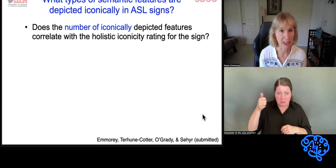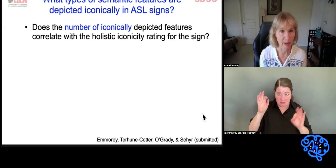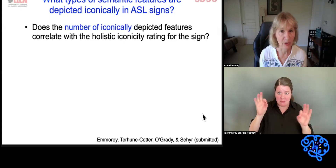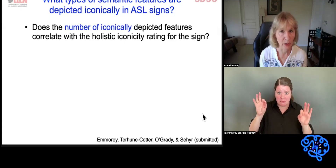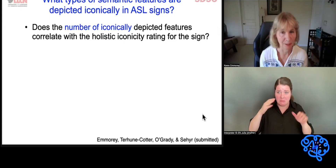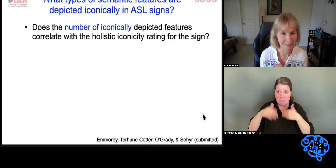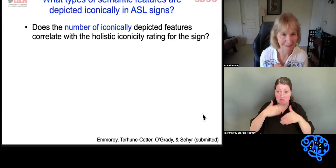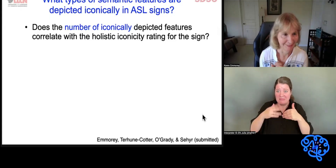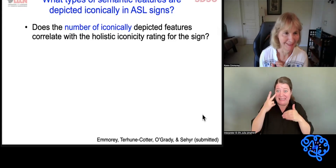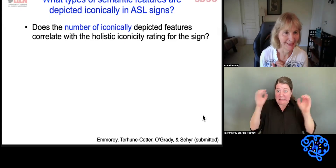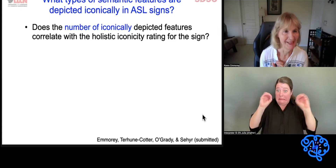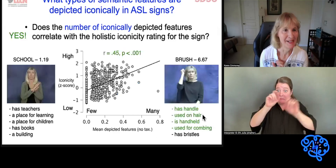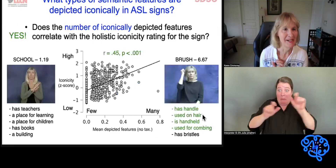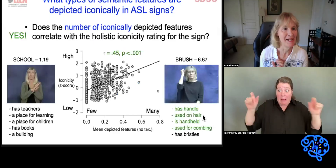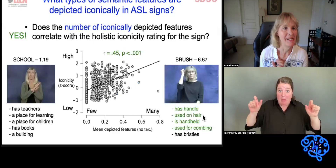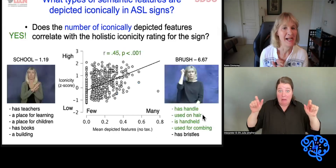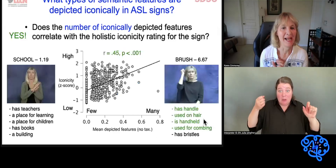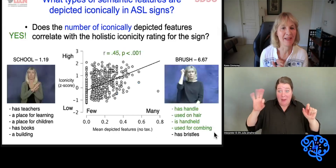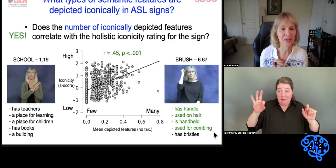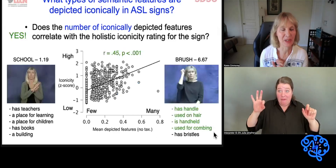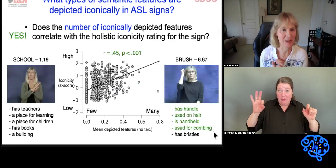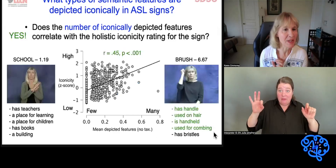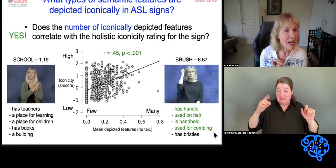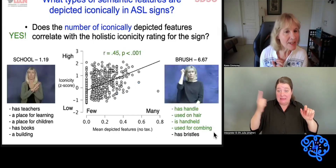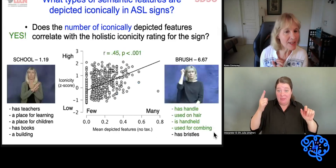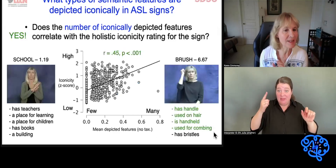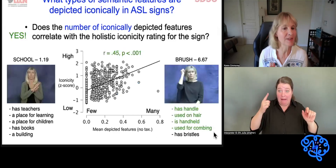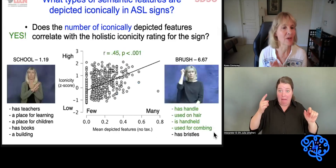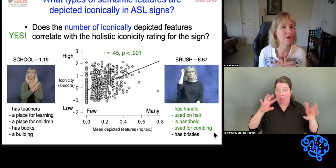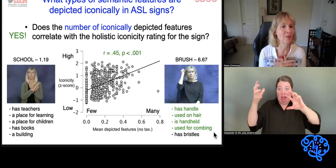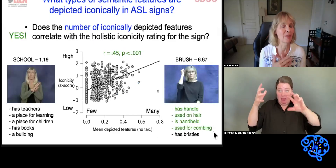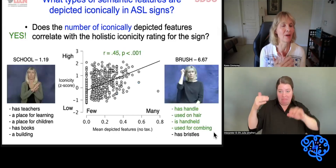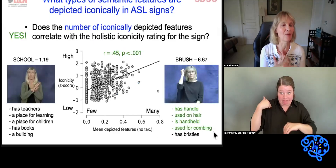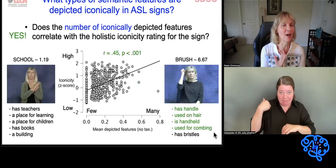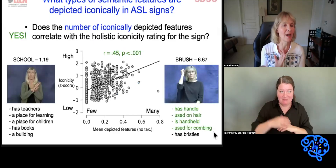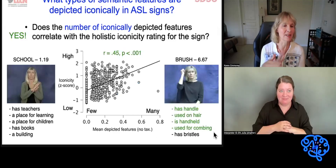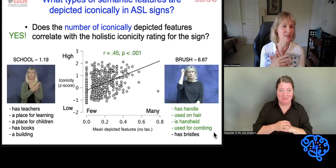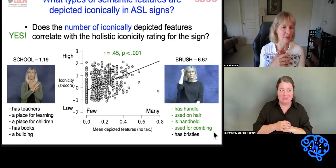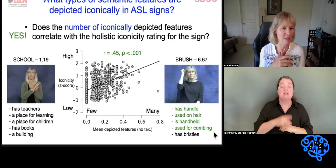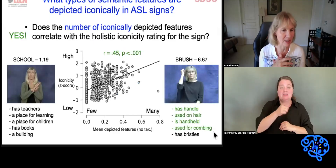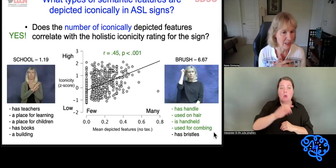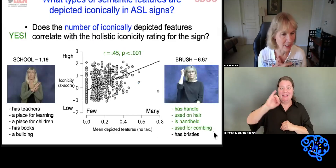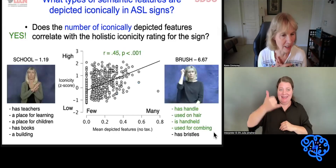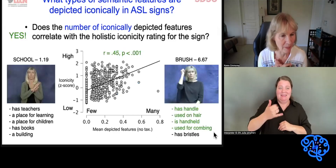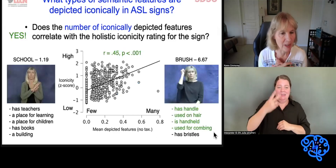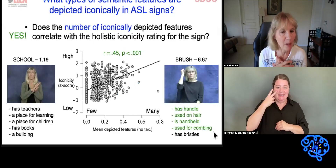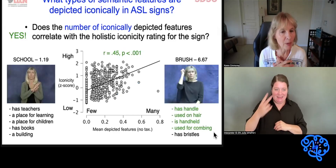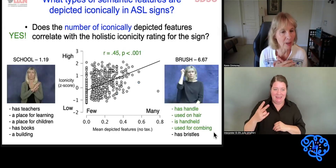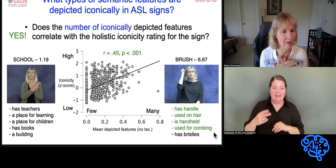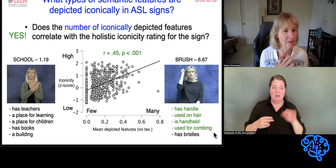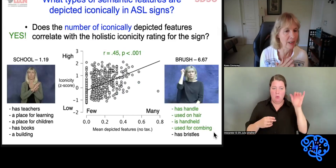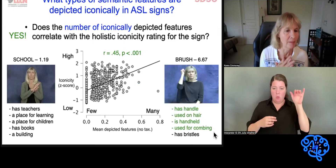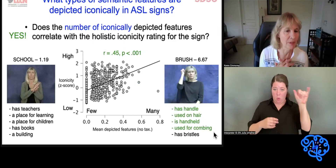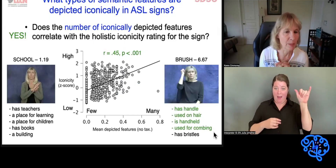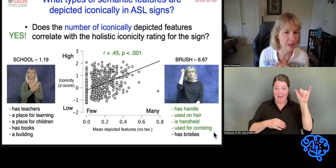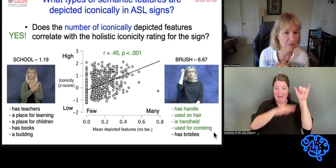Can't see anyone, so. And the answer here is yes. So along the y-axis, we see the number